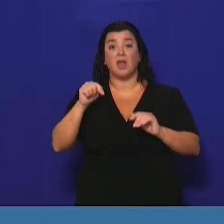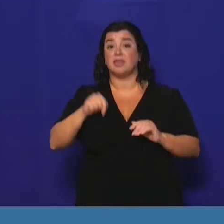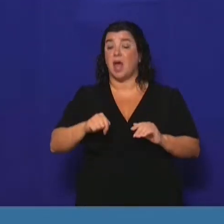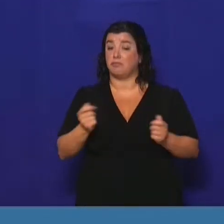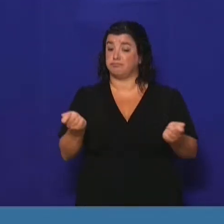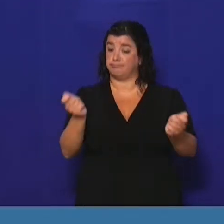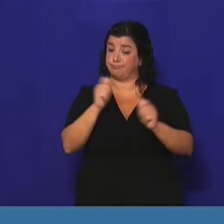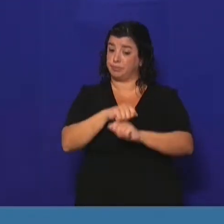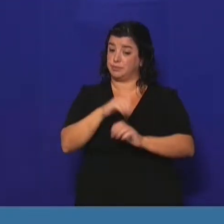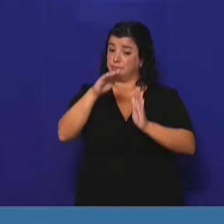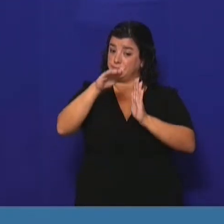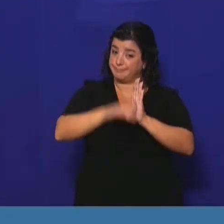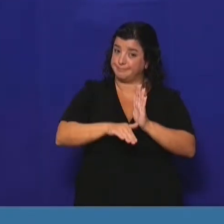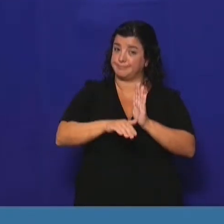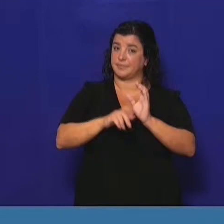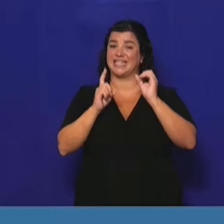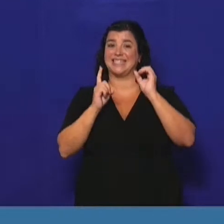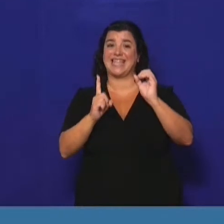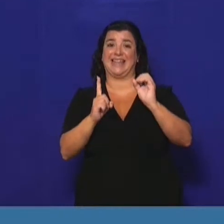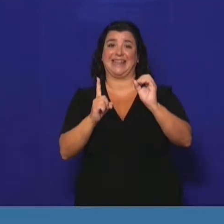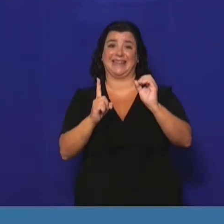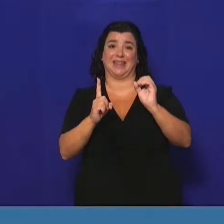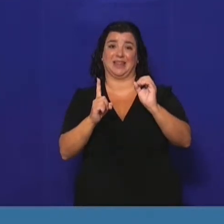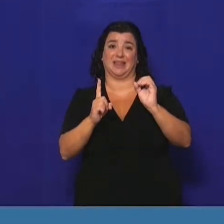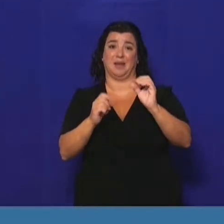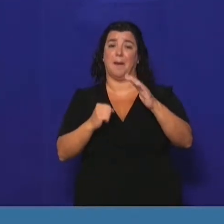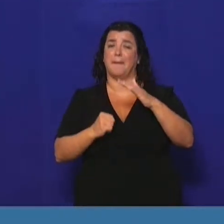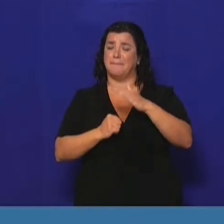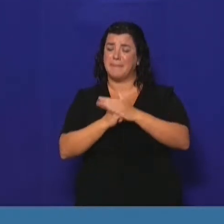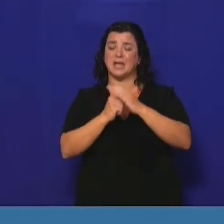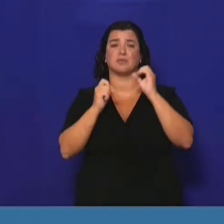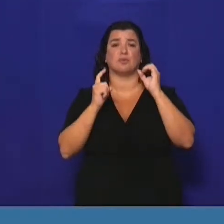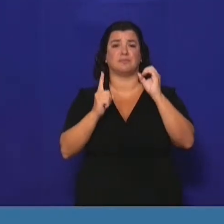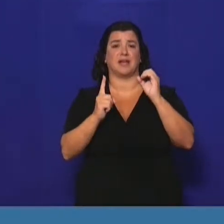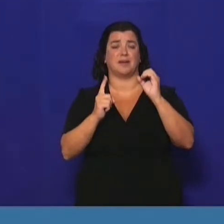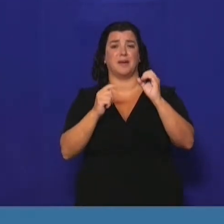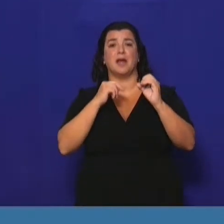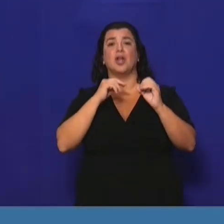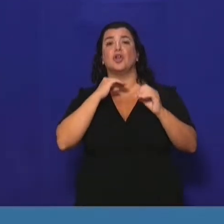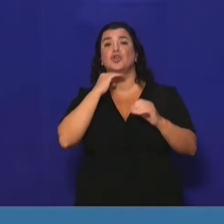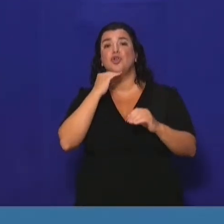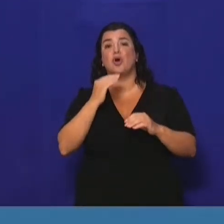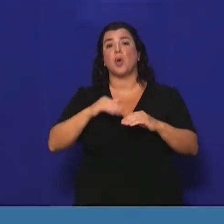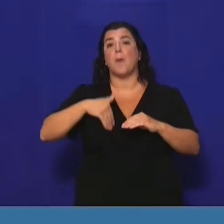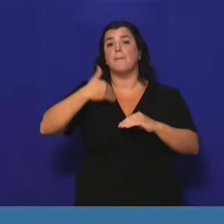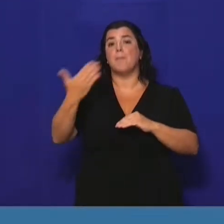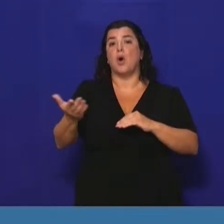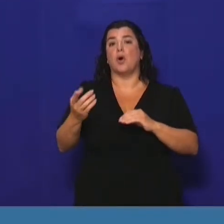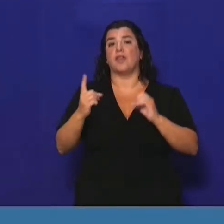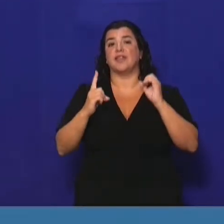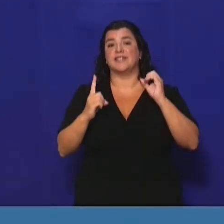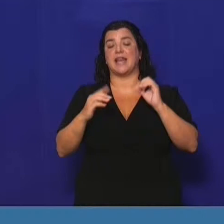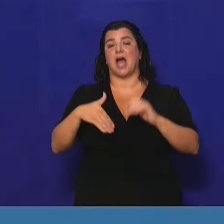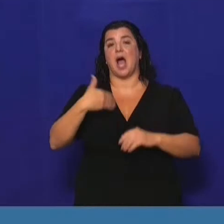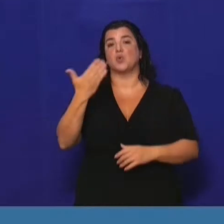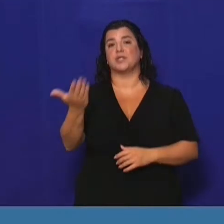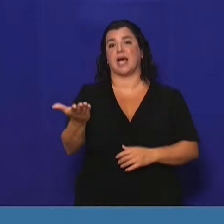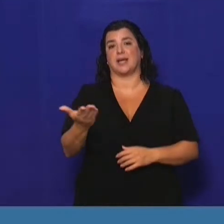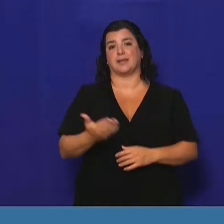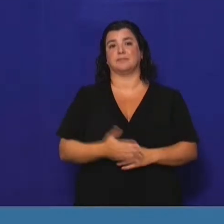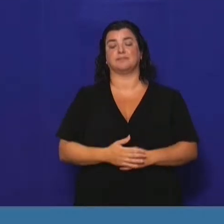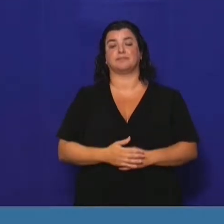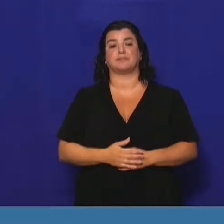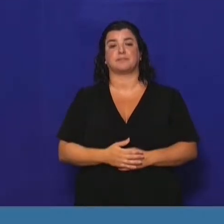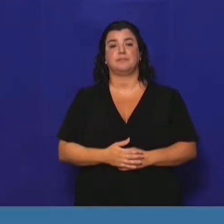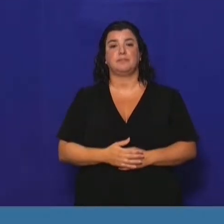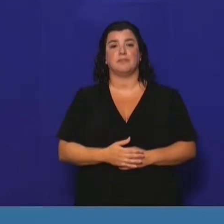from 15 to 10 persons. So you cannot have groups of people outside more than 10 people. The use